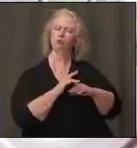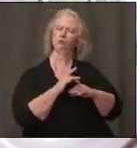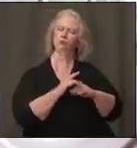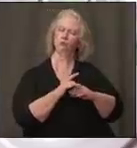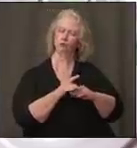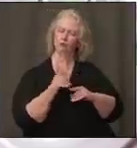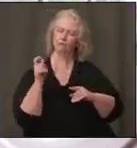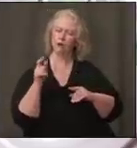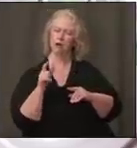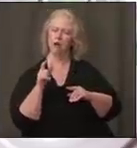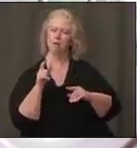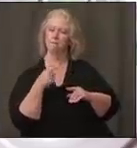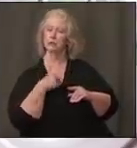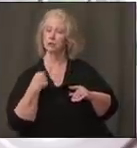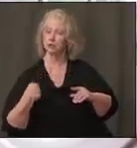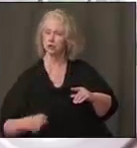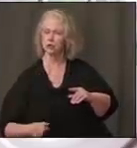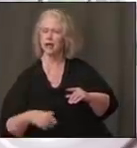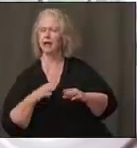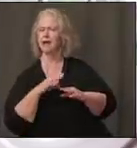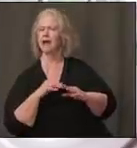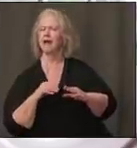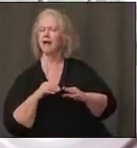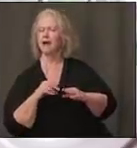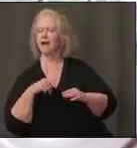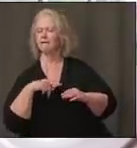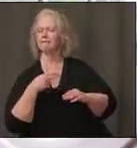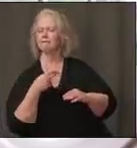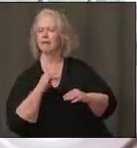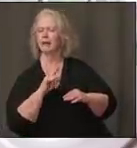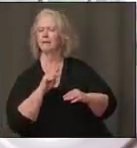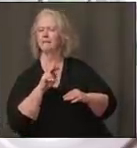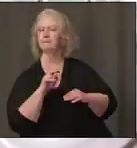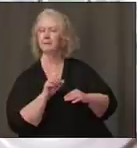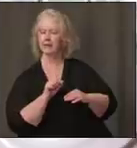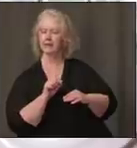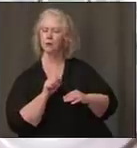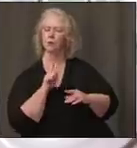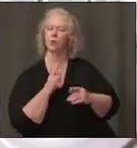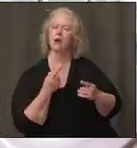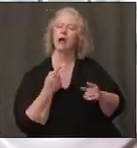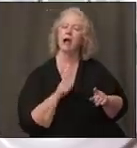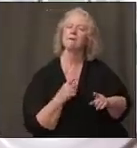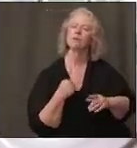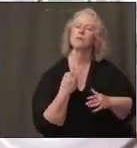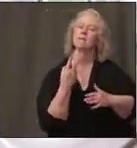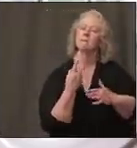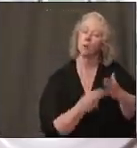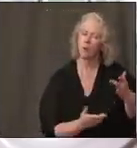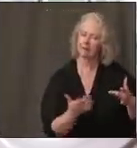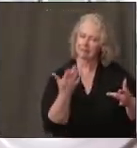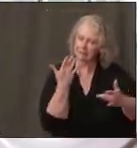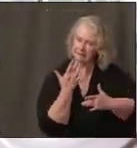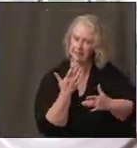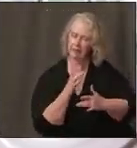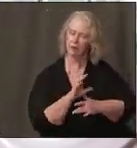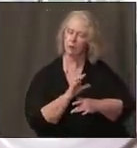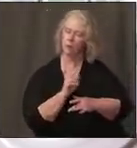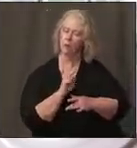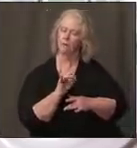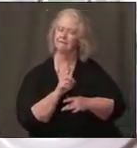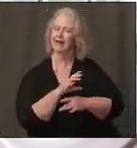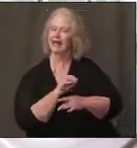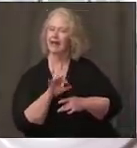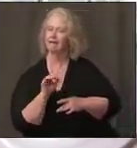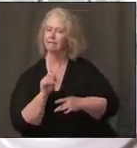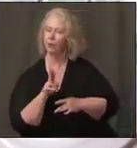both China and the Philippines looking at people who were co-infected with flu and COVID and did very badly. And